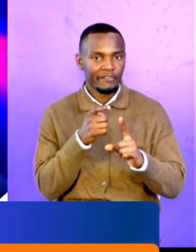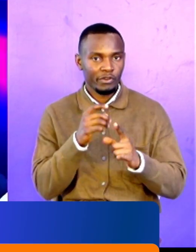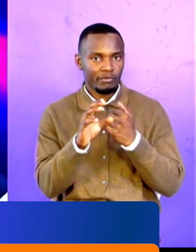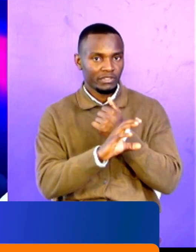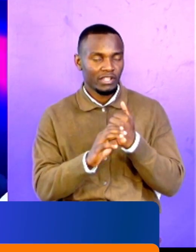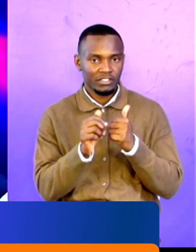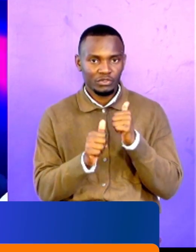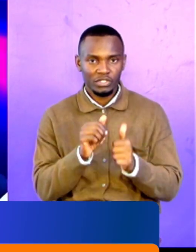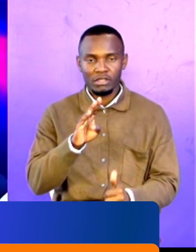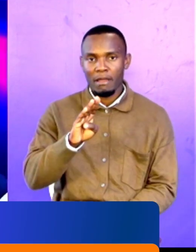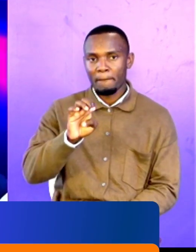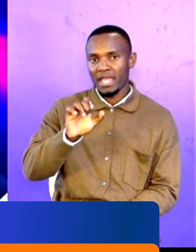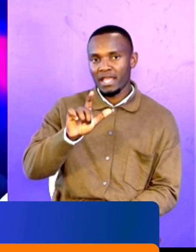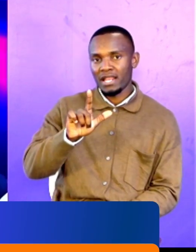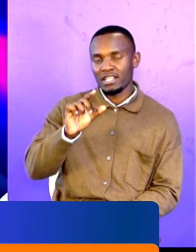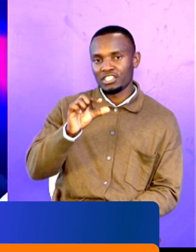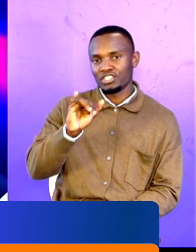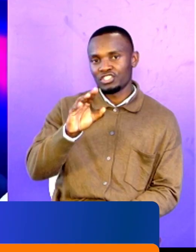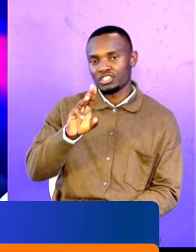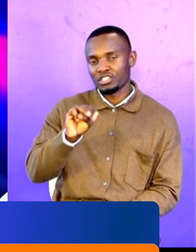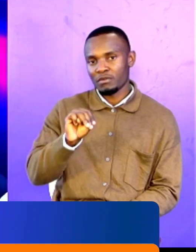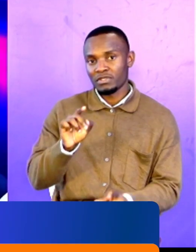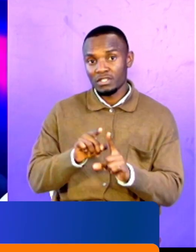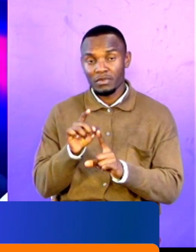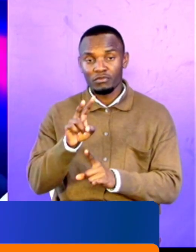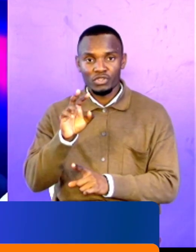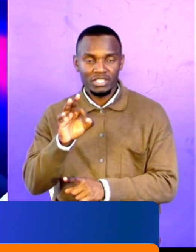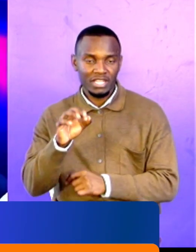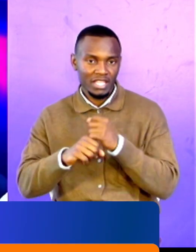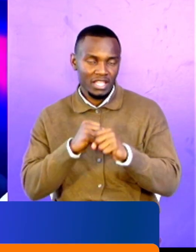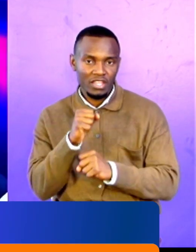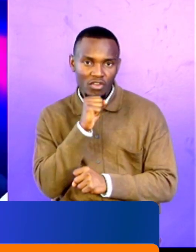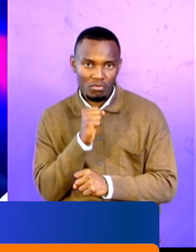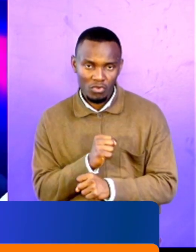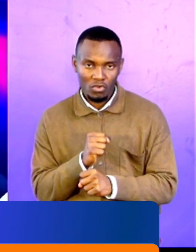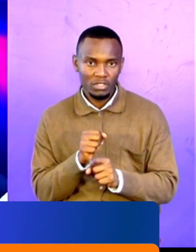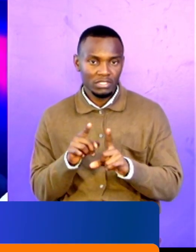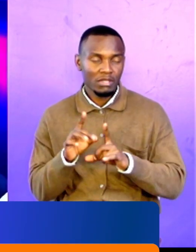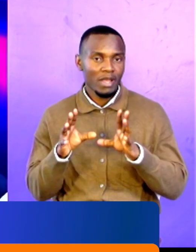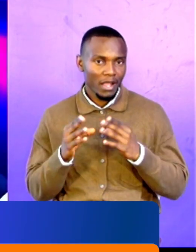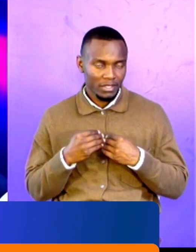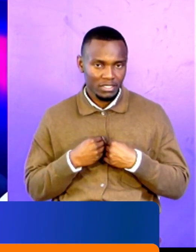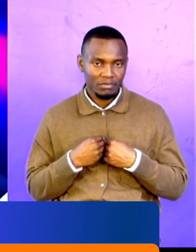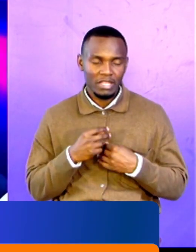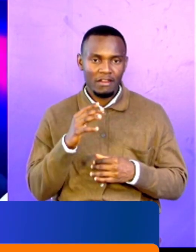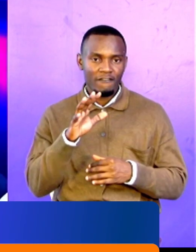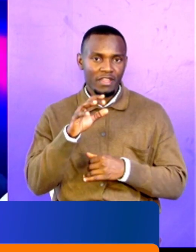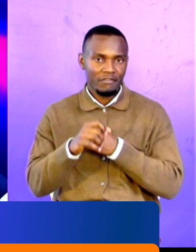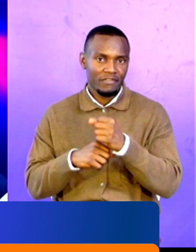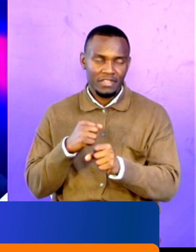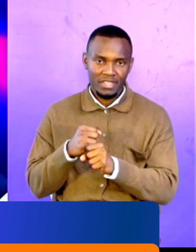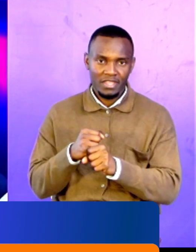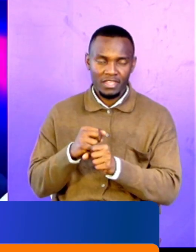the 23-year-old shortstopper has agreed a 5-year contract at Old Trafford